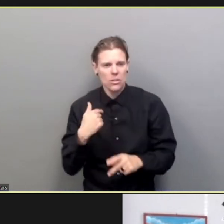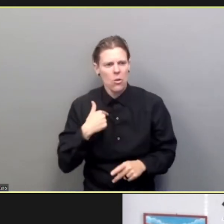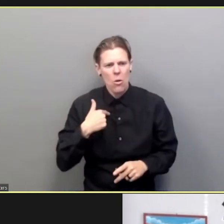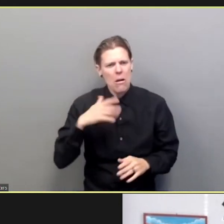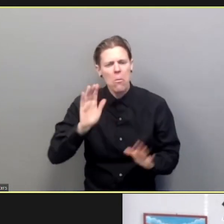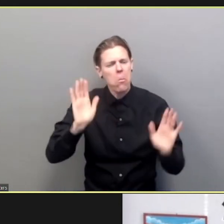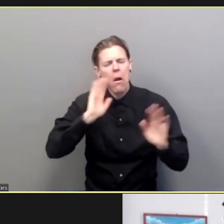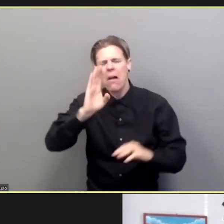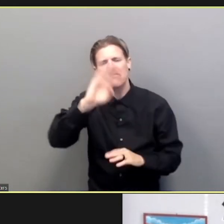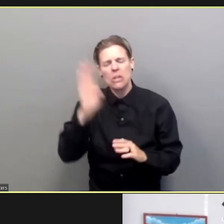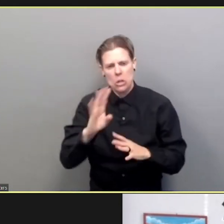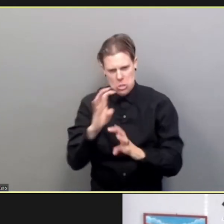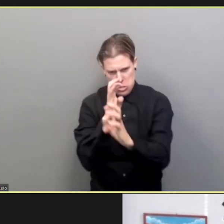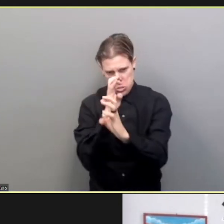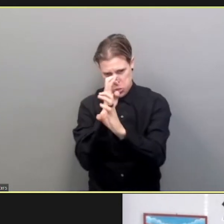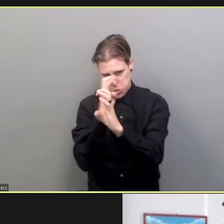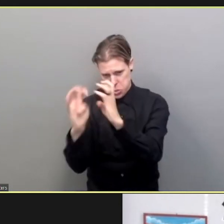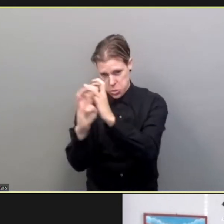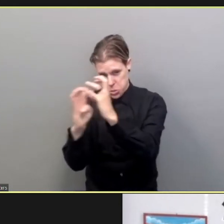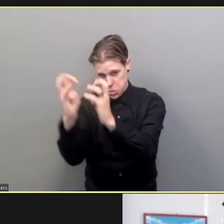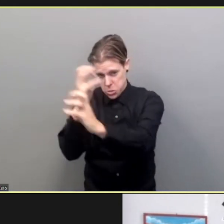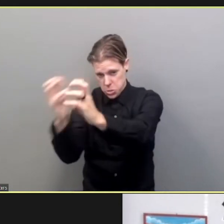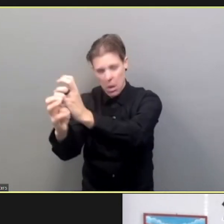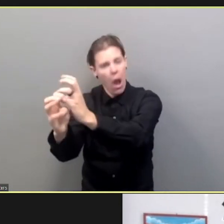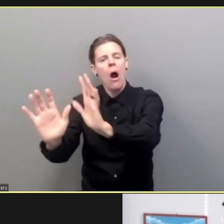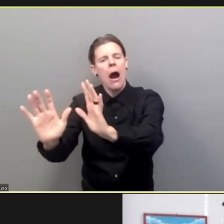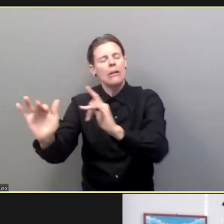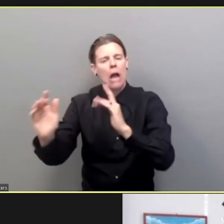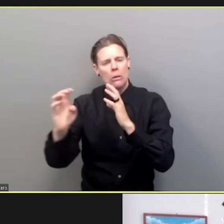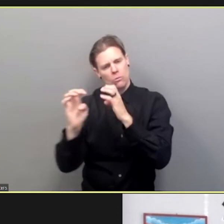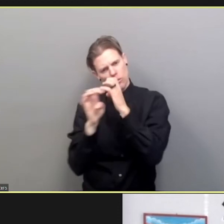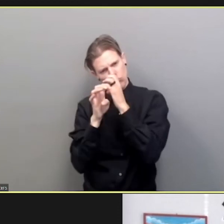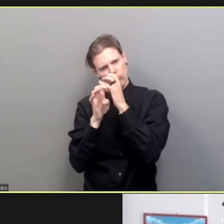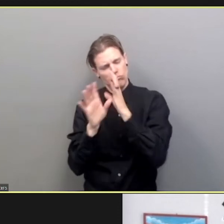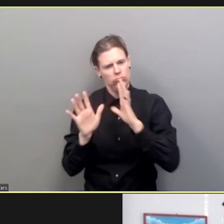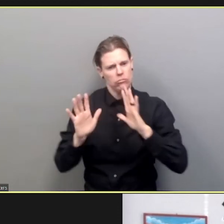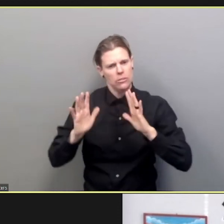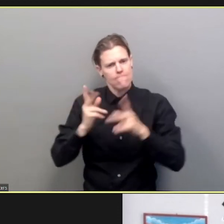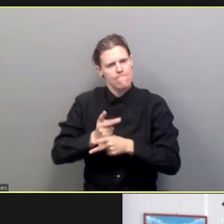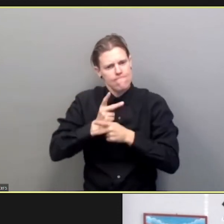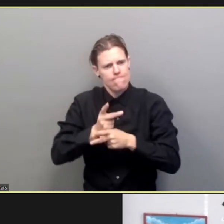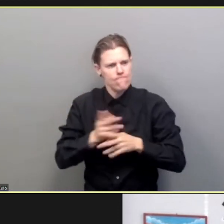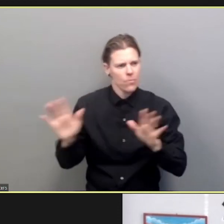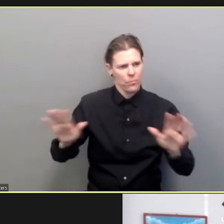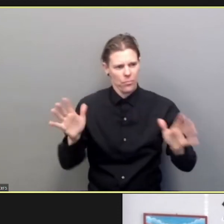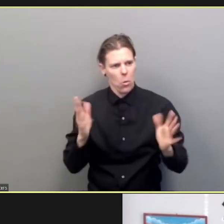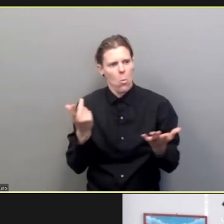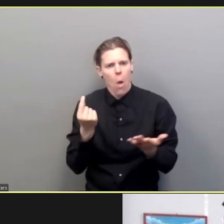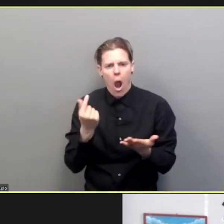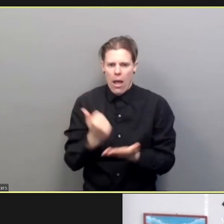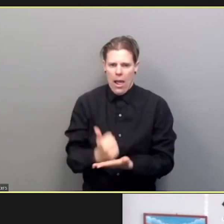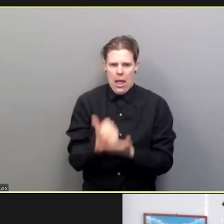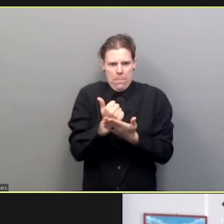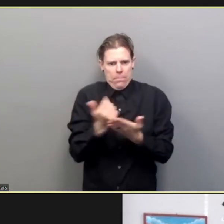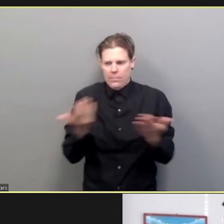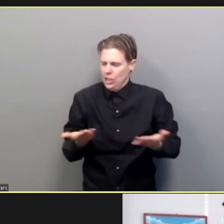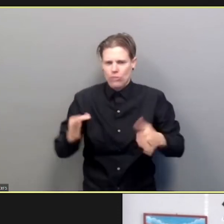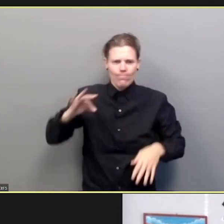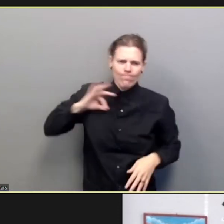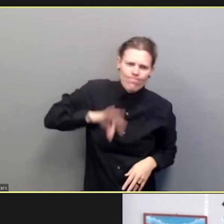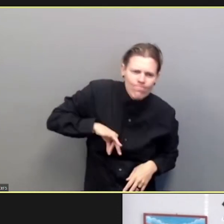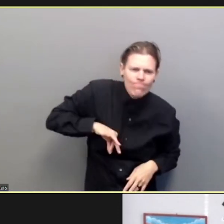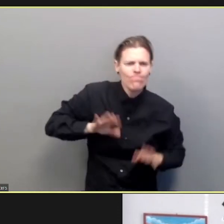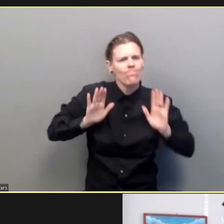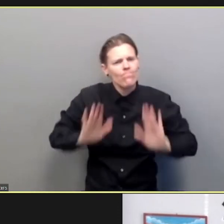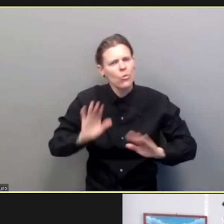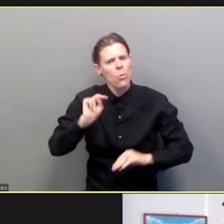in the end, the things that really will help New Mexico are more people being vaccinated, more people getting boosters. And by the way, we